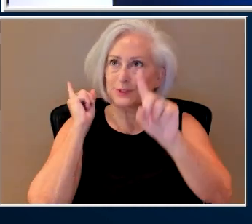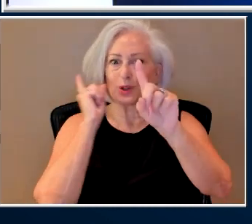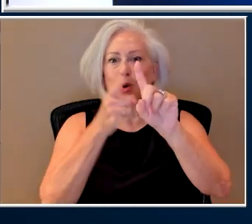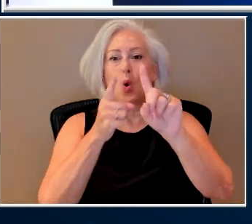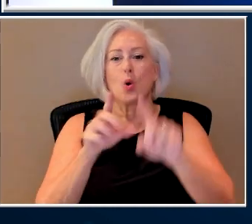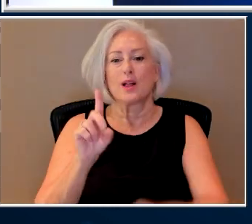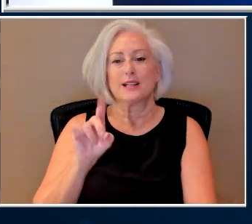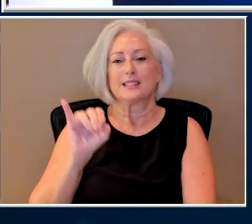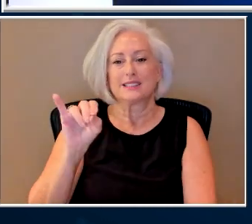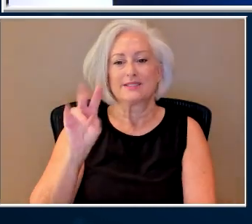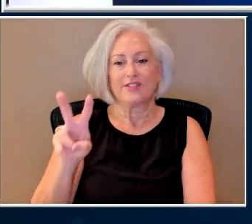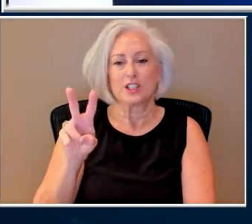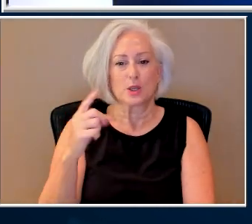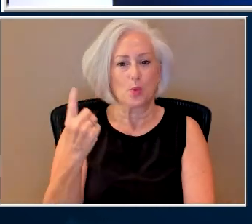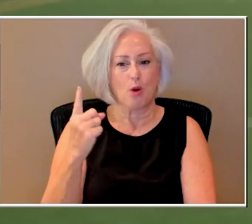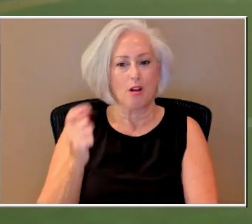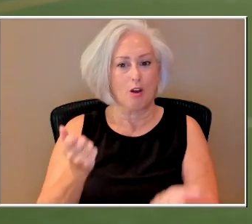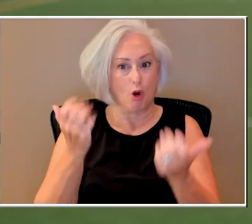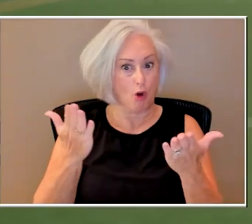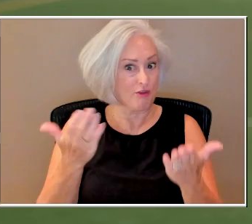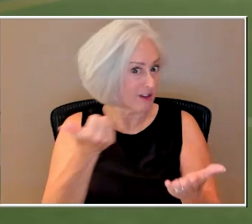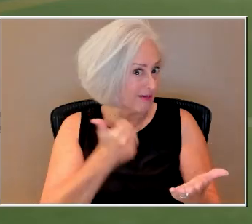offer. Any progress on that?